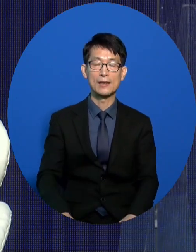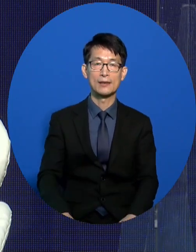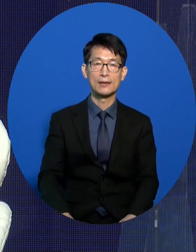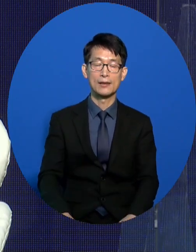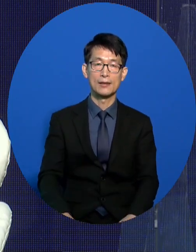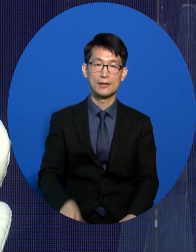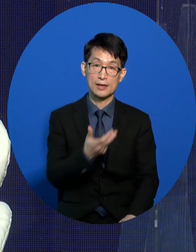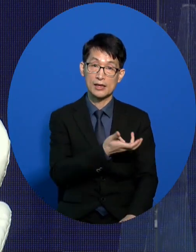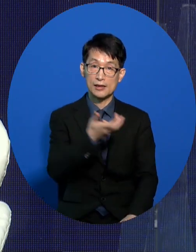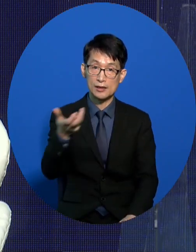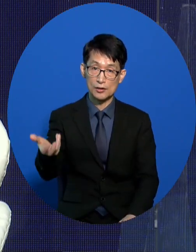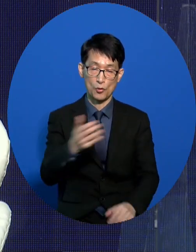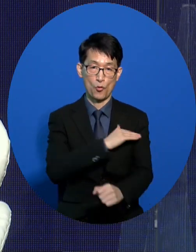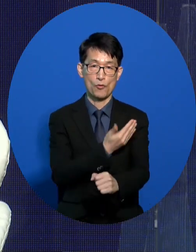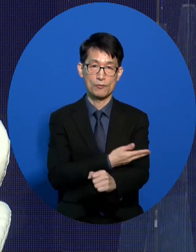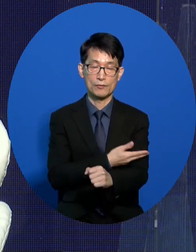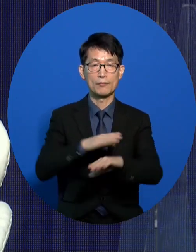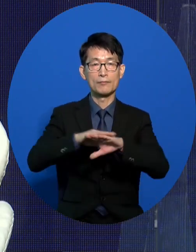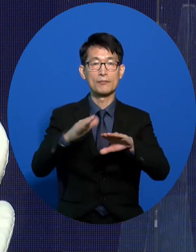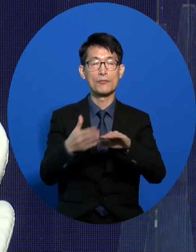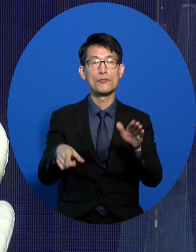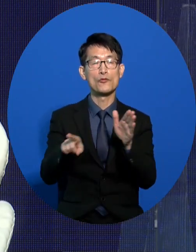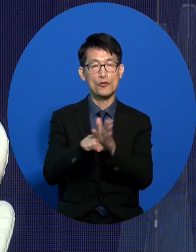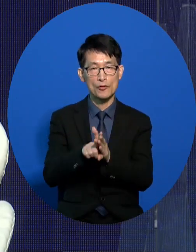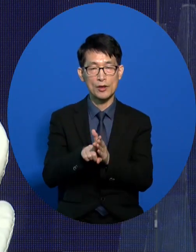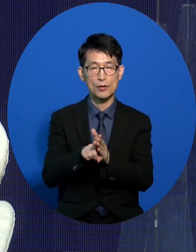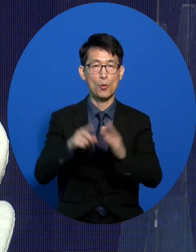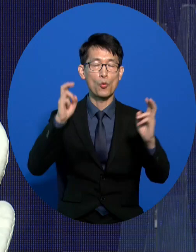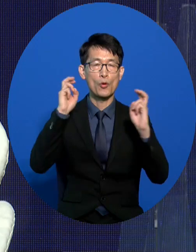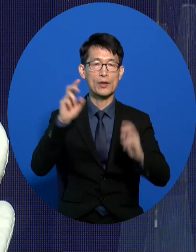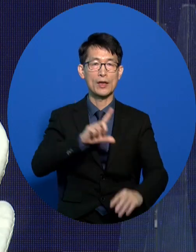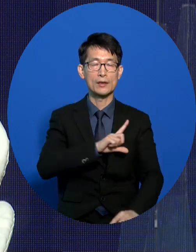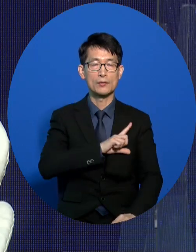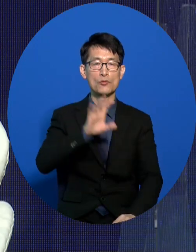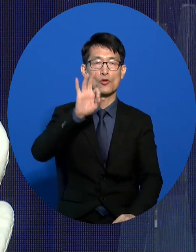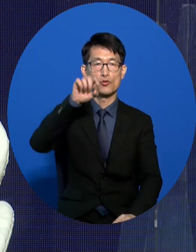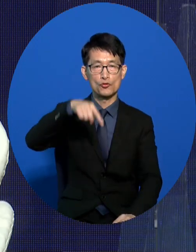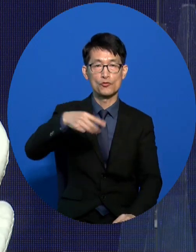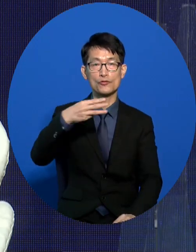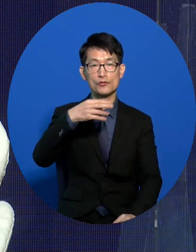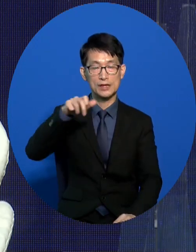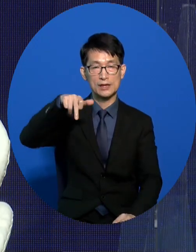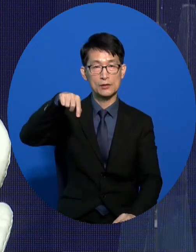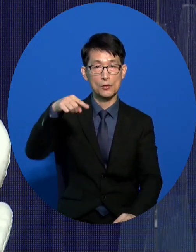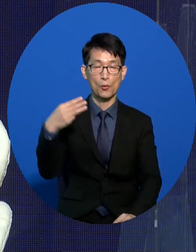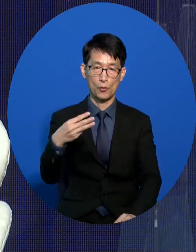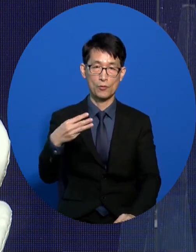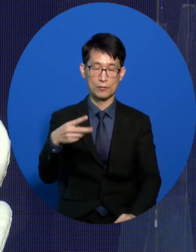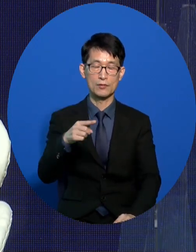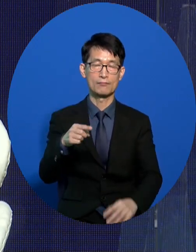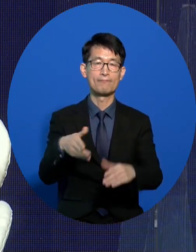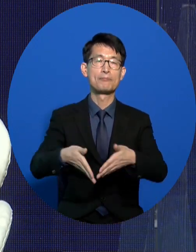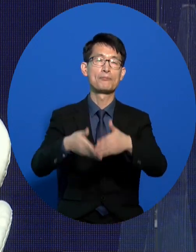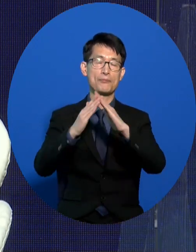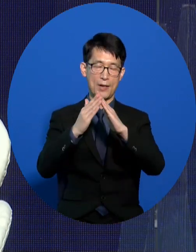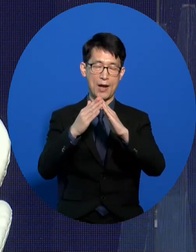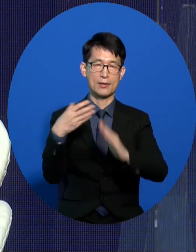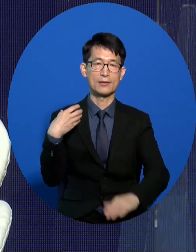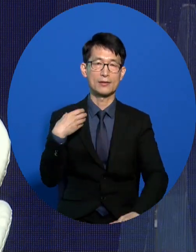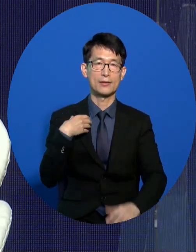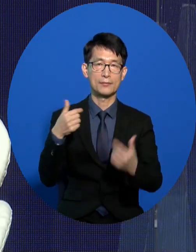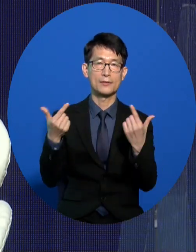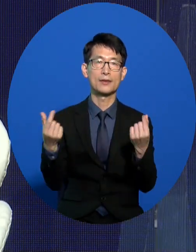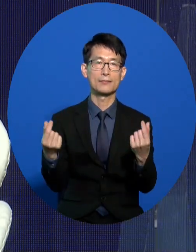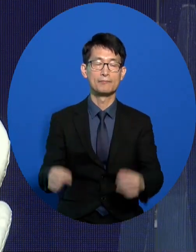earlier, I am Jeon Jae-hyuk, CEO of the Woo Recall System, and we are dealing with the issue